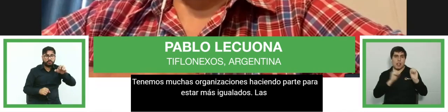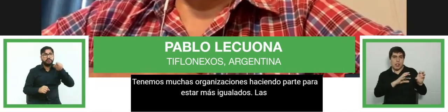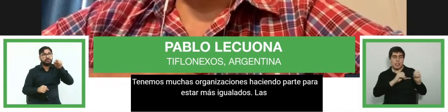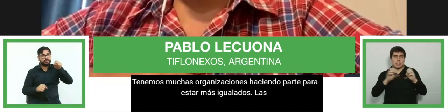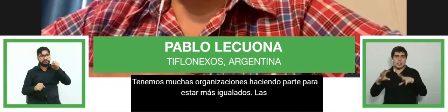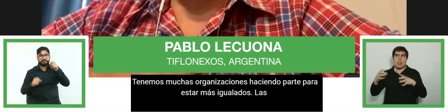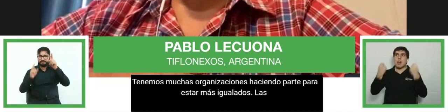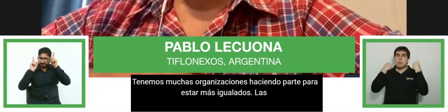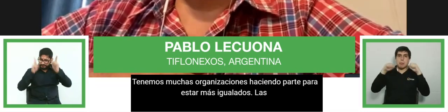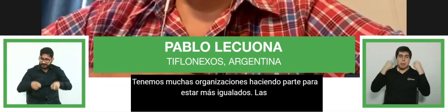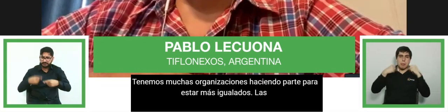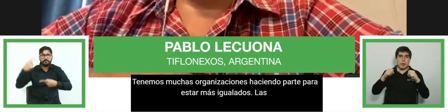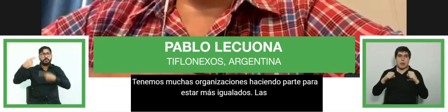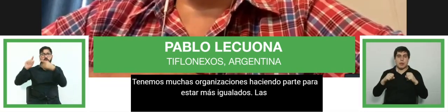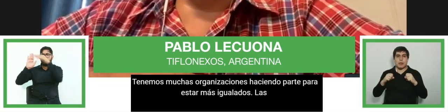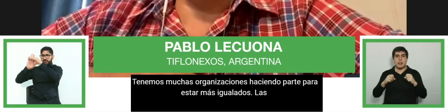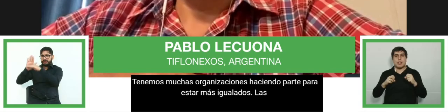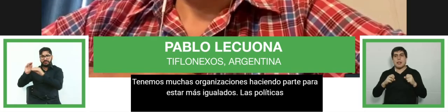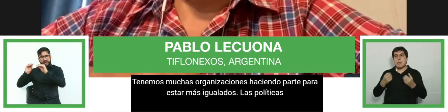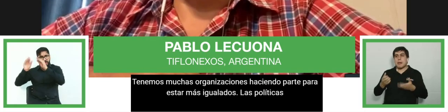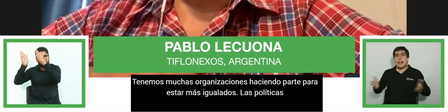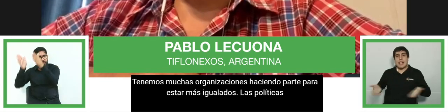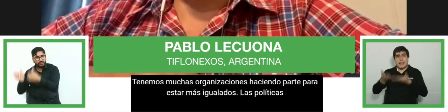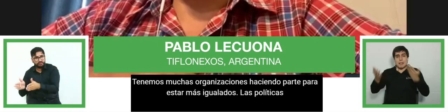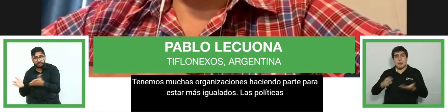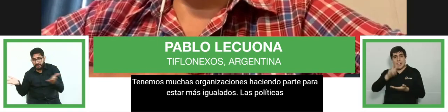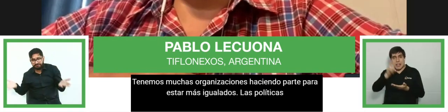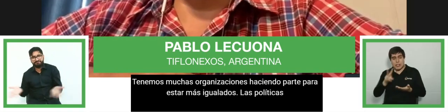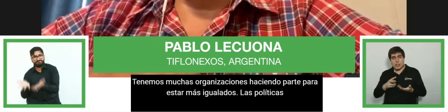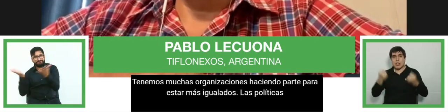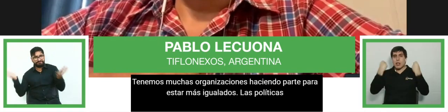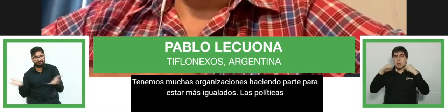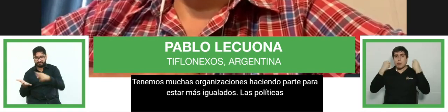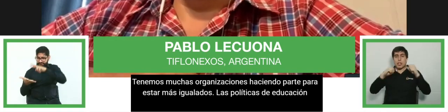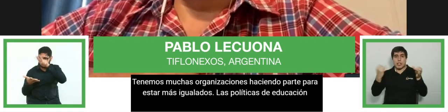policies, inclusion policies are not